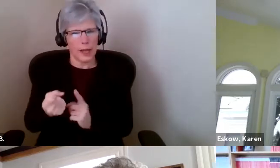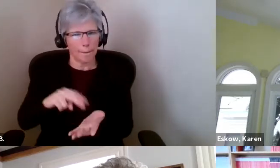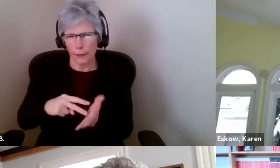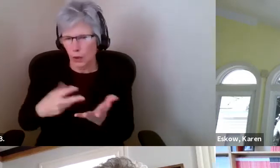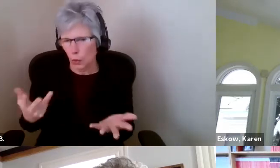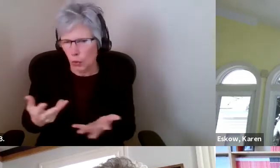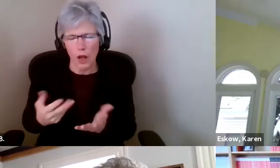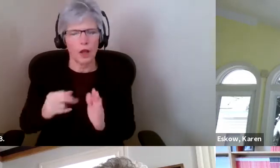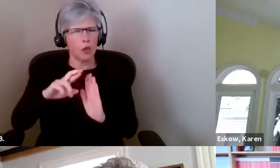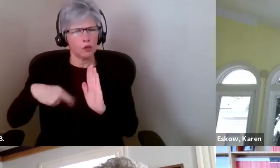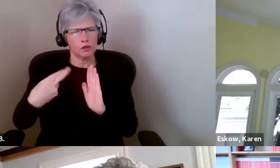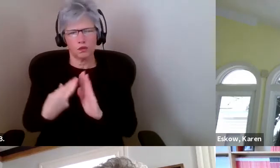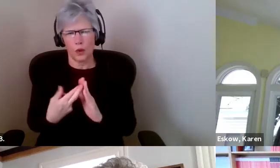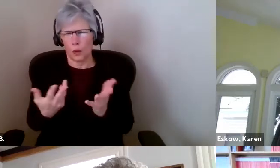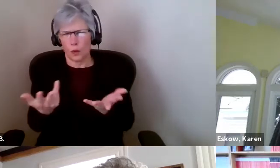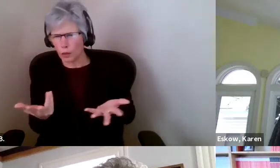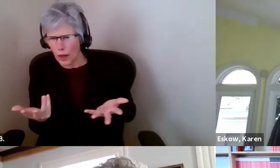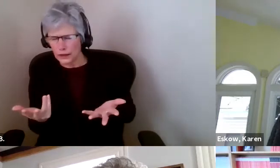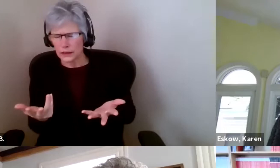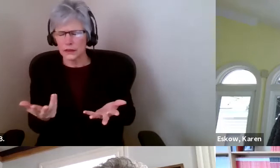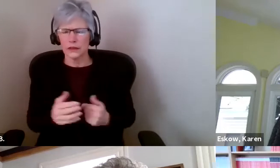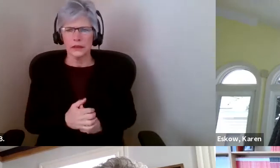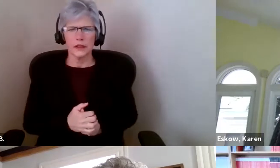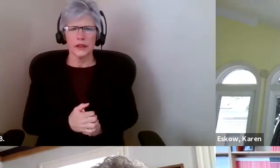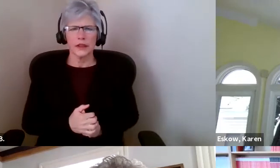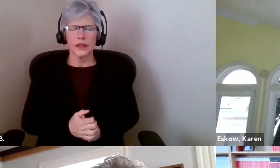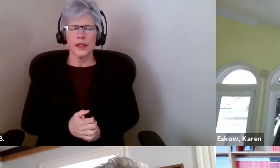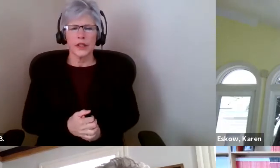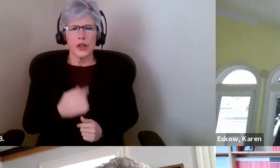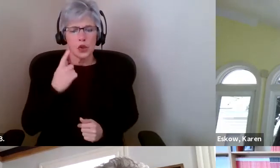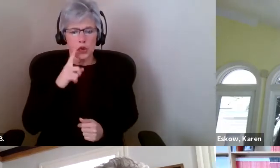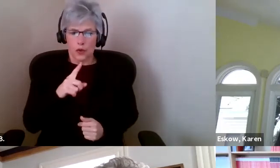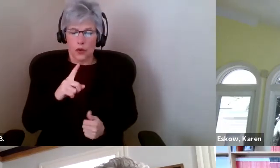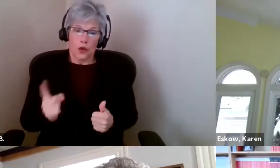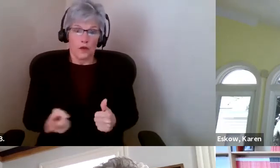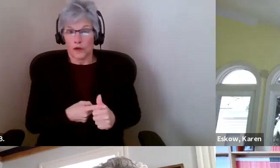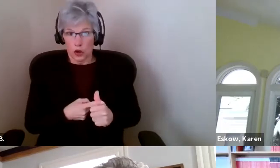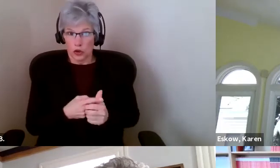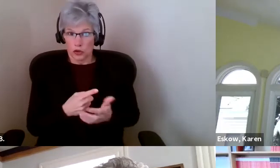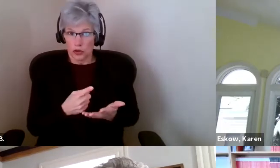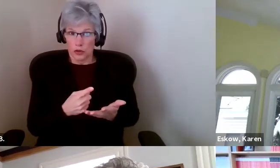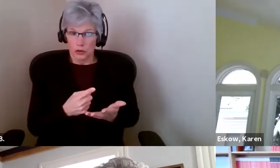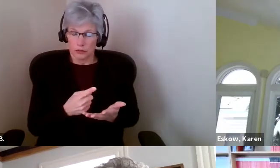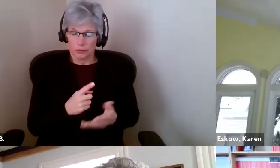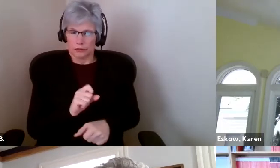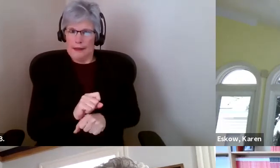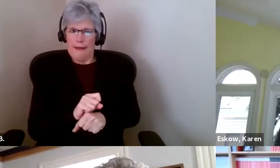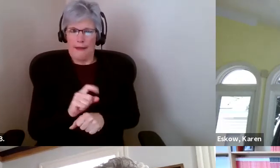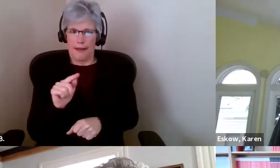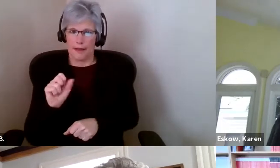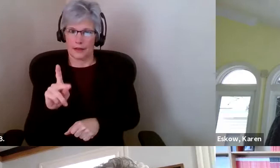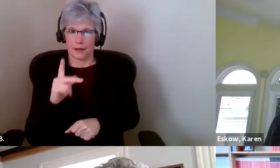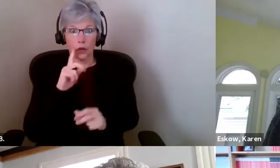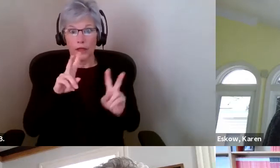things have? So the first task for this thematic approach is to start by defining